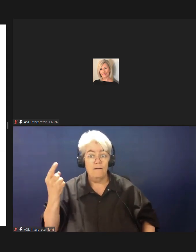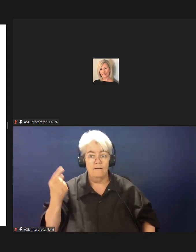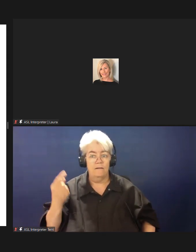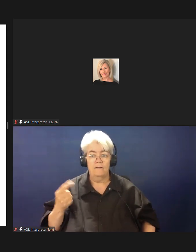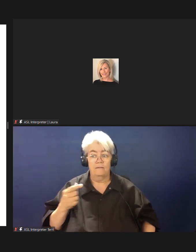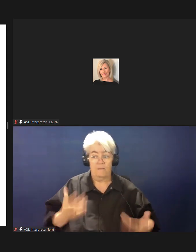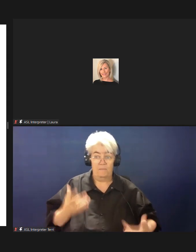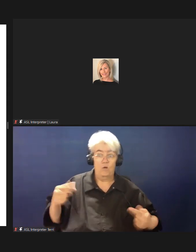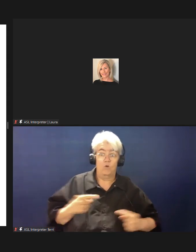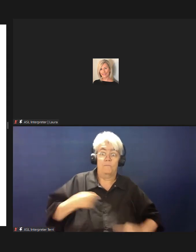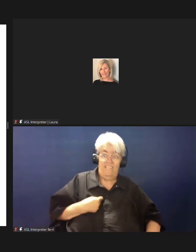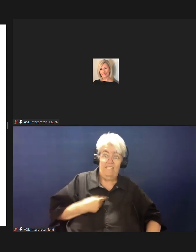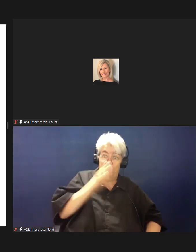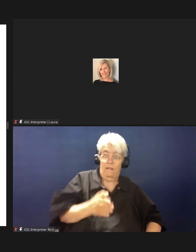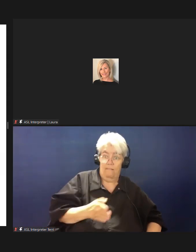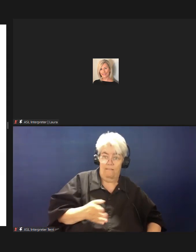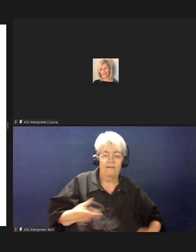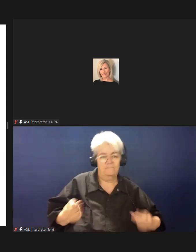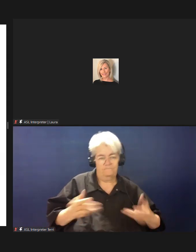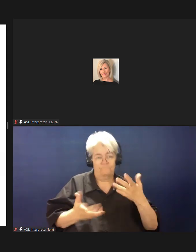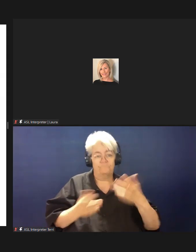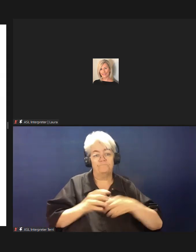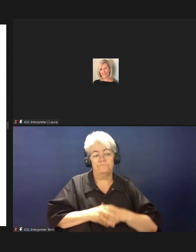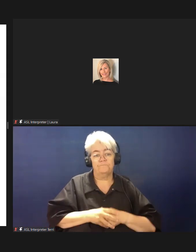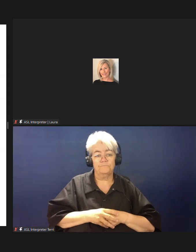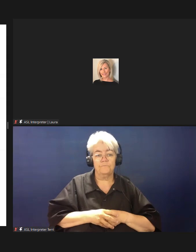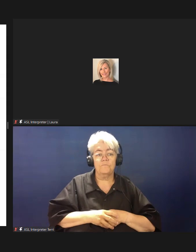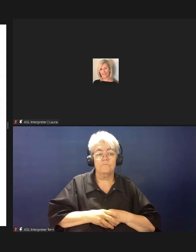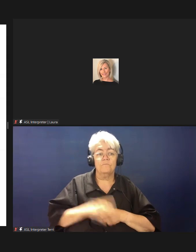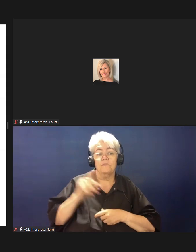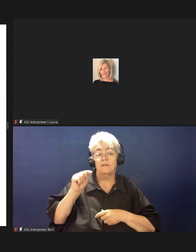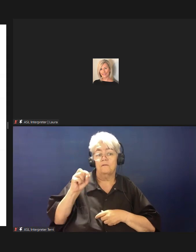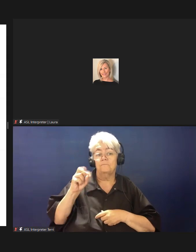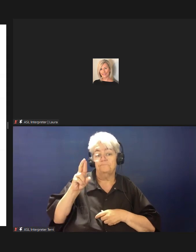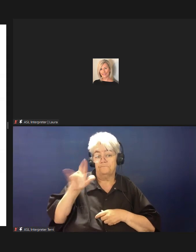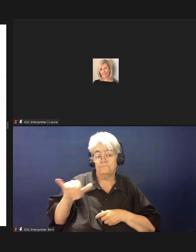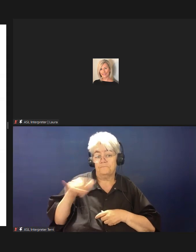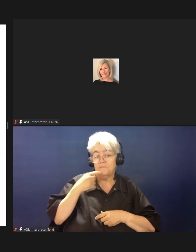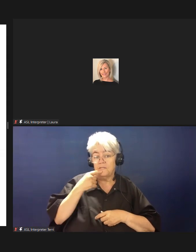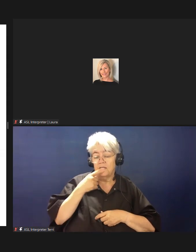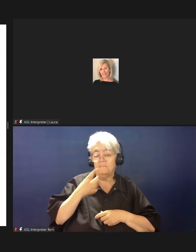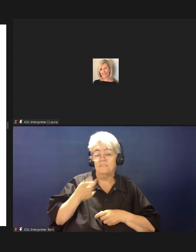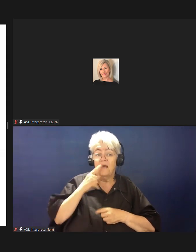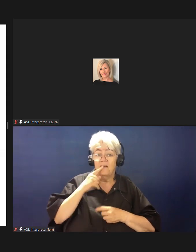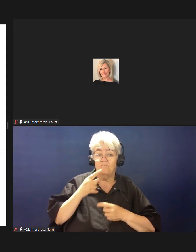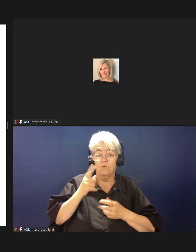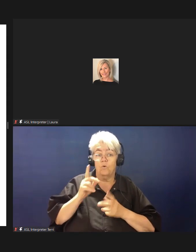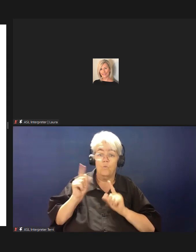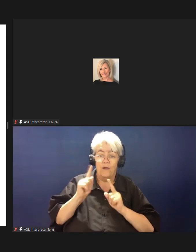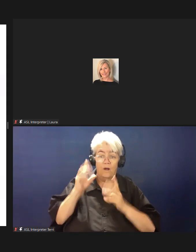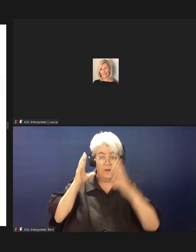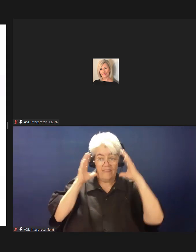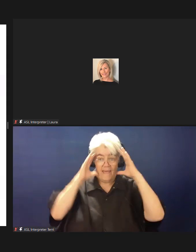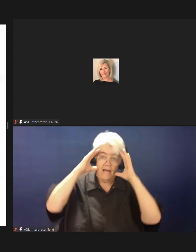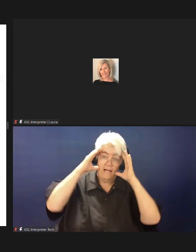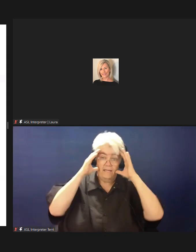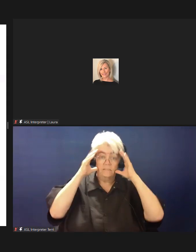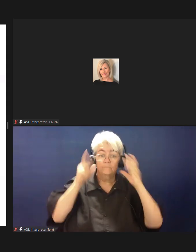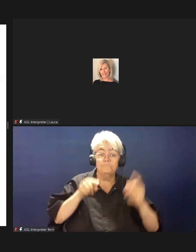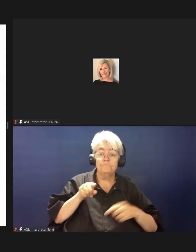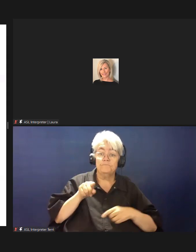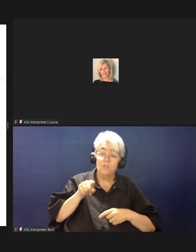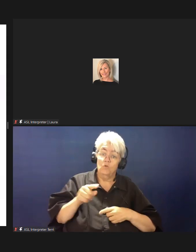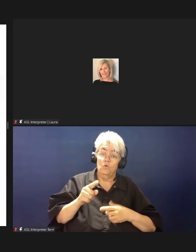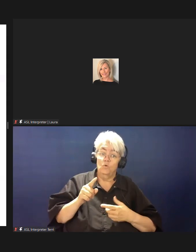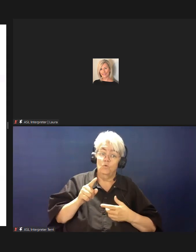Yeah, exactly. Thank you, William. Now, in terms of positioning, you want to position yourself to